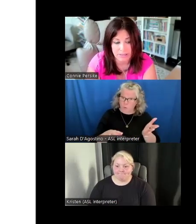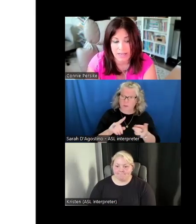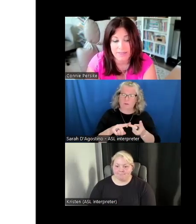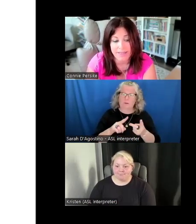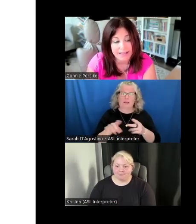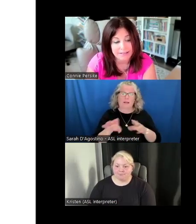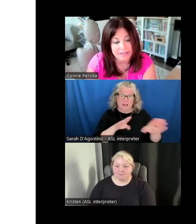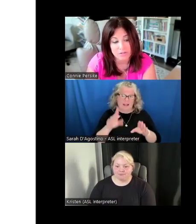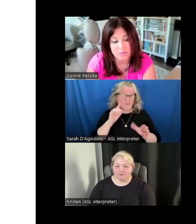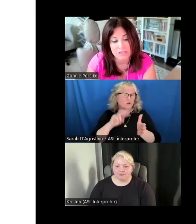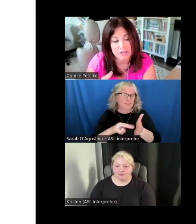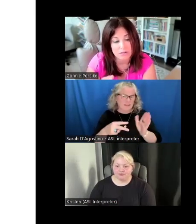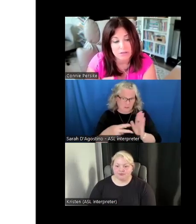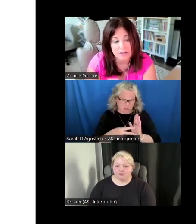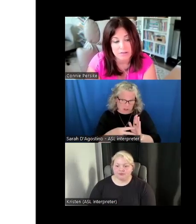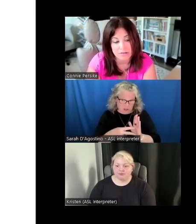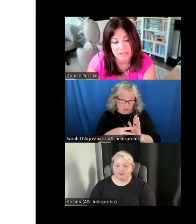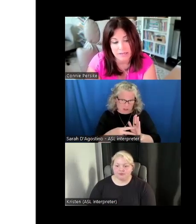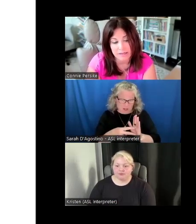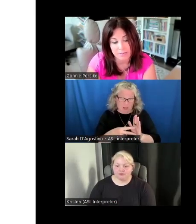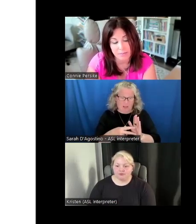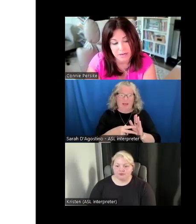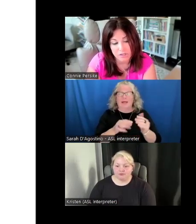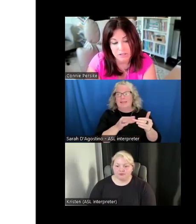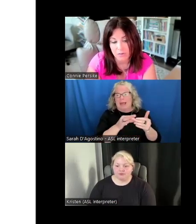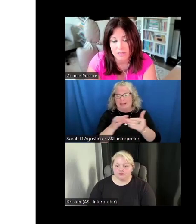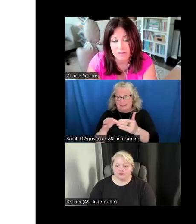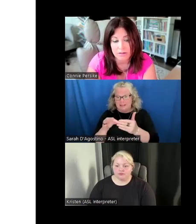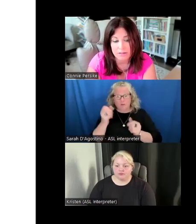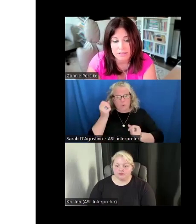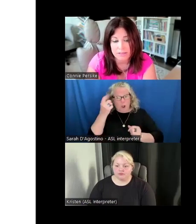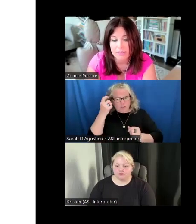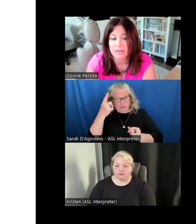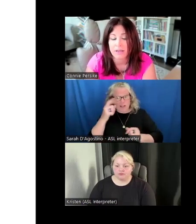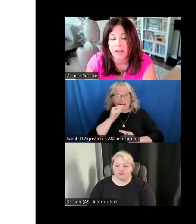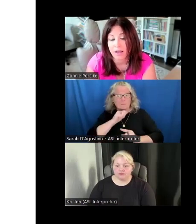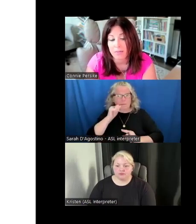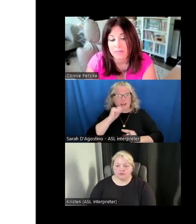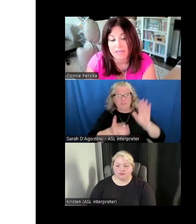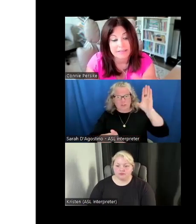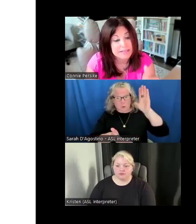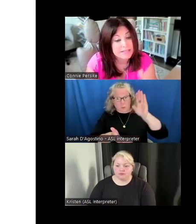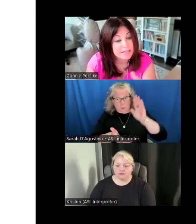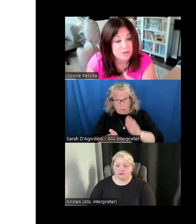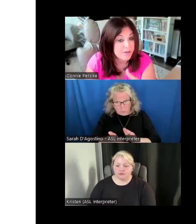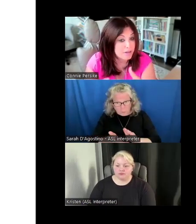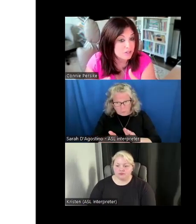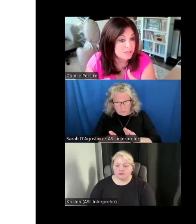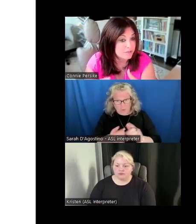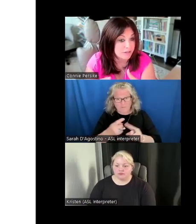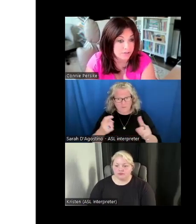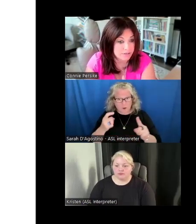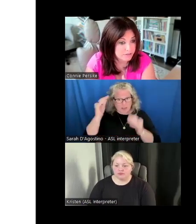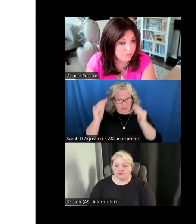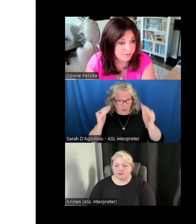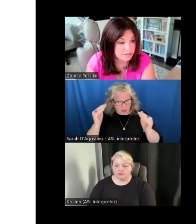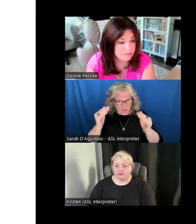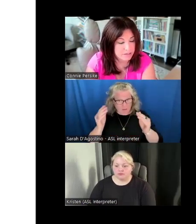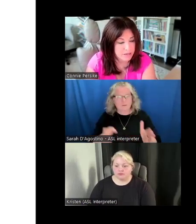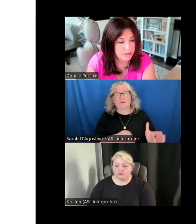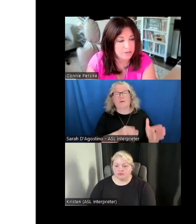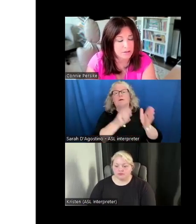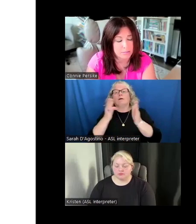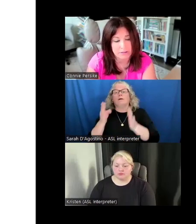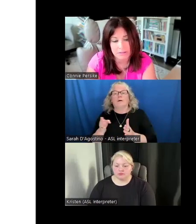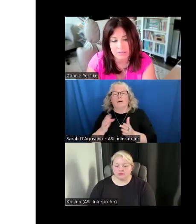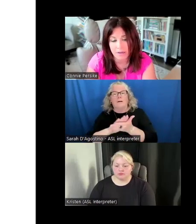intentional. That leads to a decreased understanding and patience from adults. It leads to interventions. We heard this reference